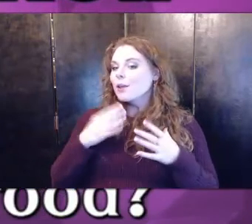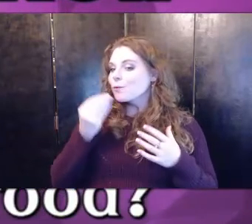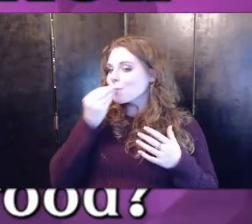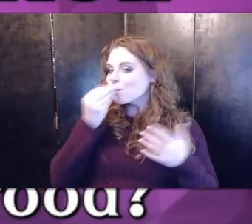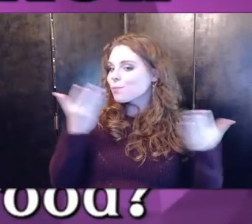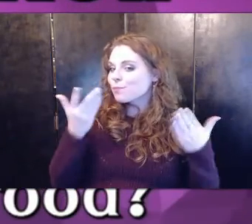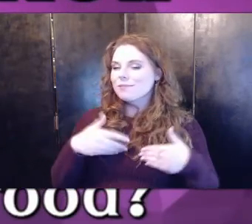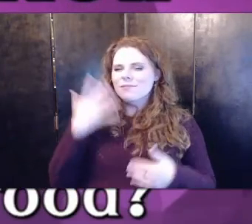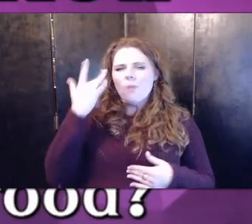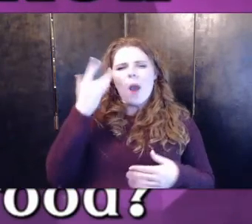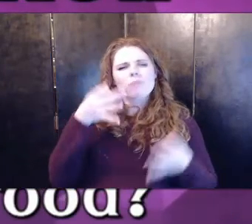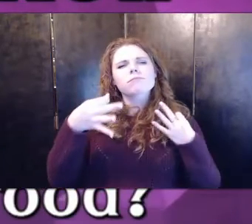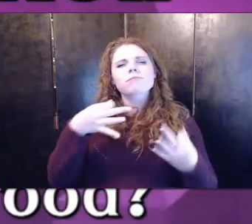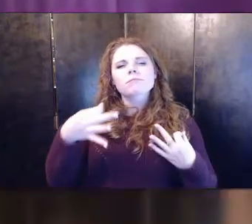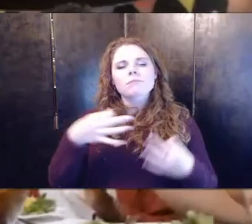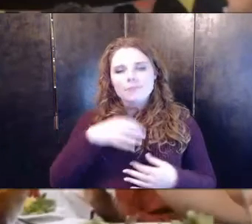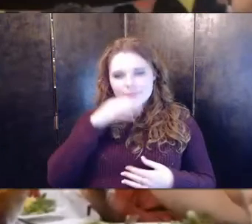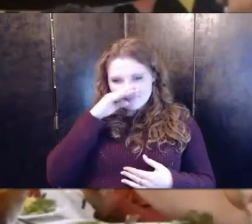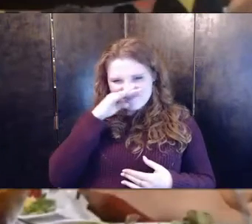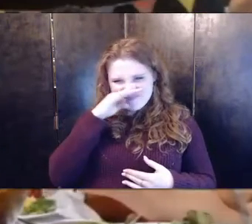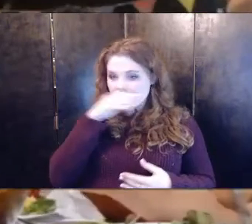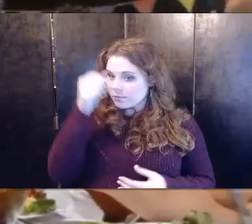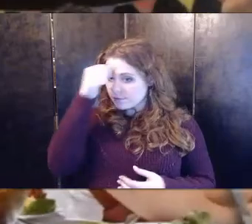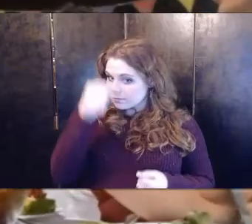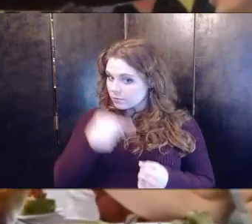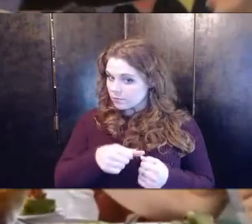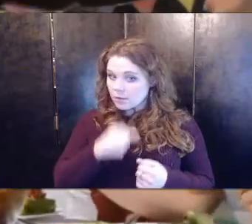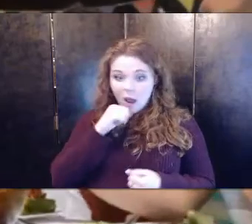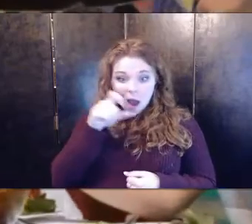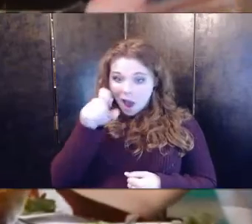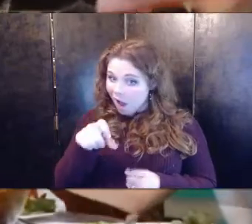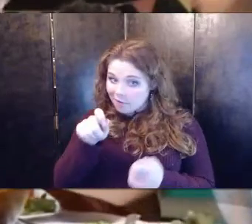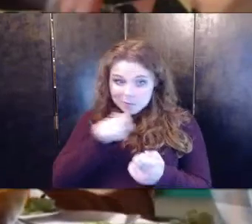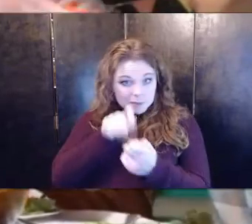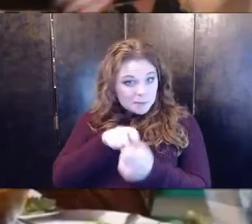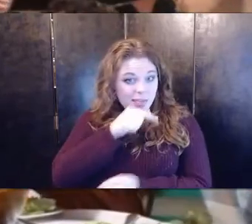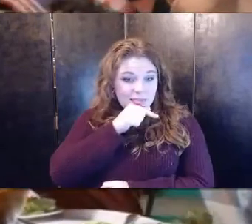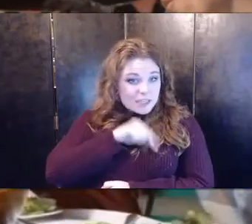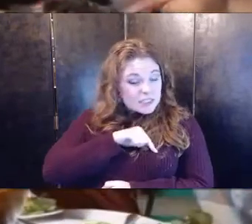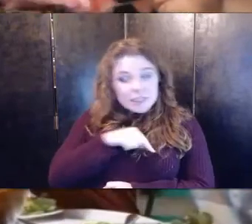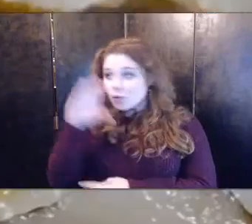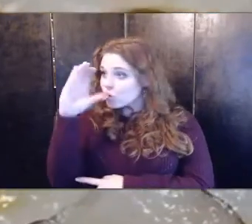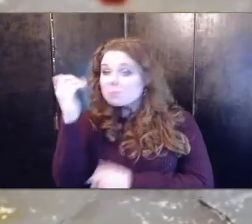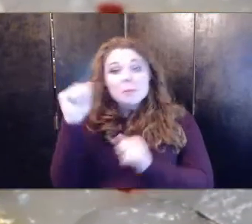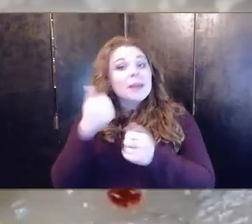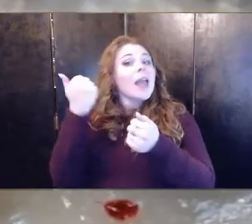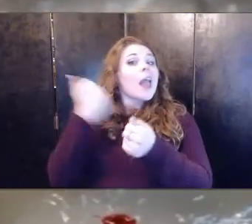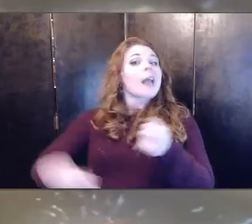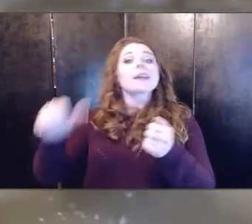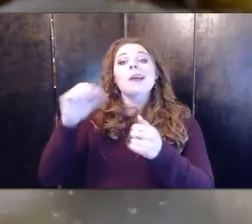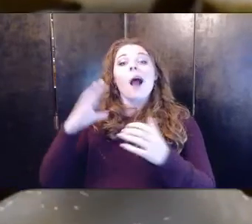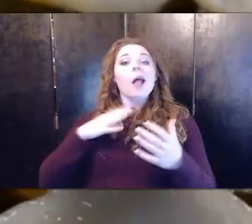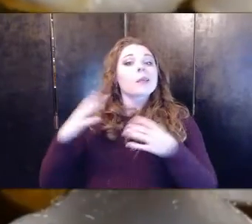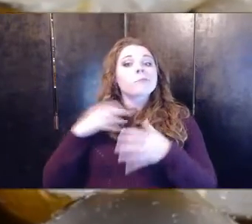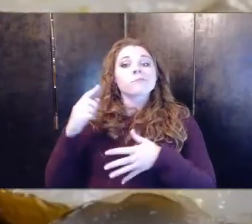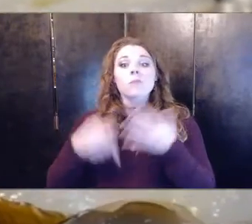food? Why is it your favorite? Keep in mind, this doesn't have to be a Thanksgiving or Christmas food, and we know we have